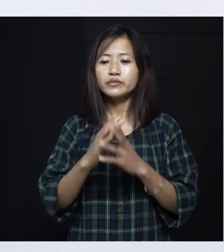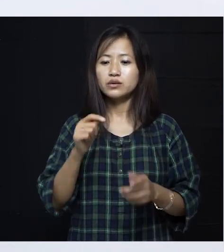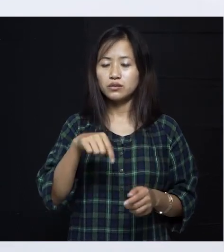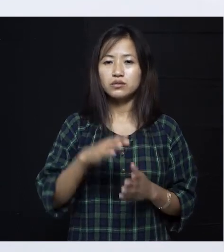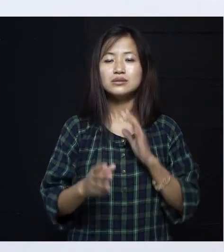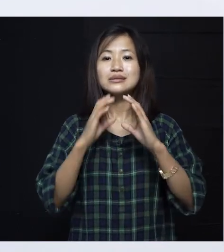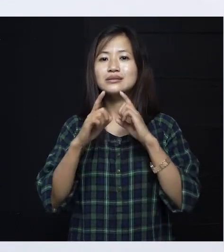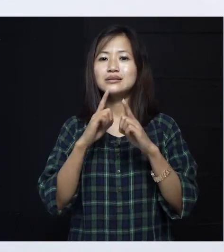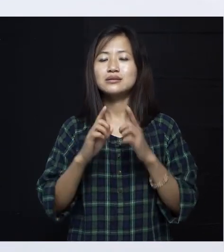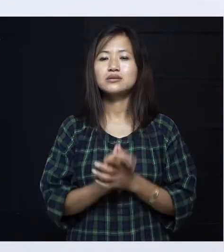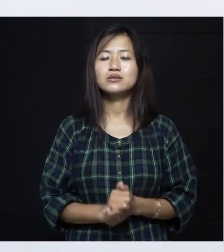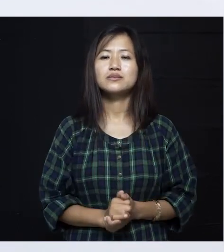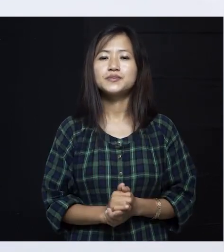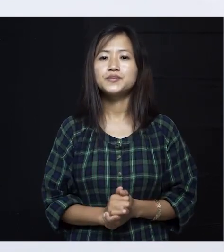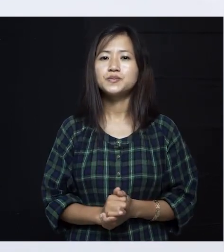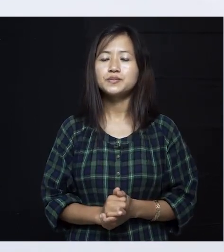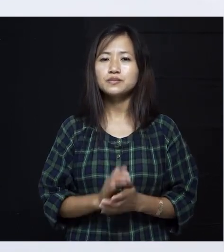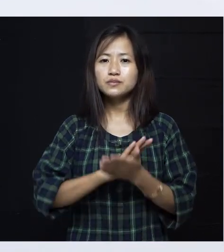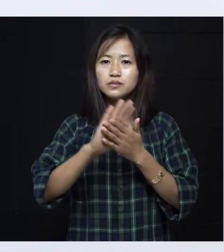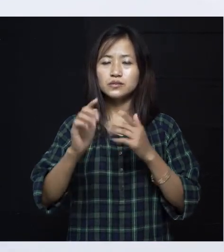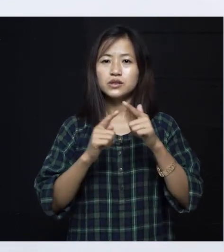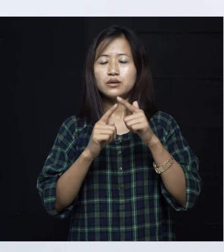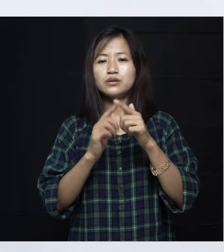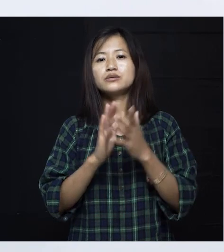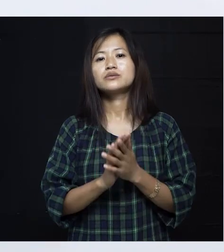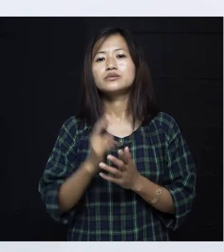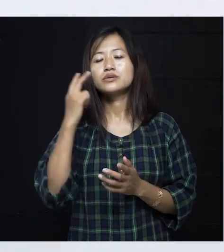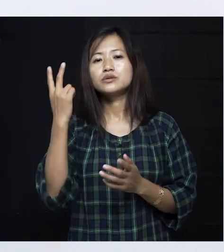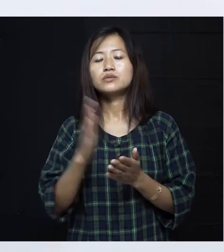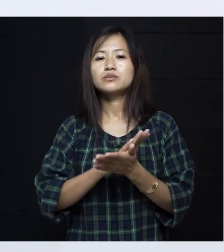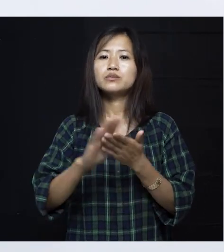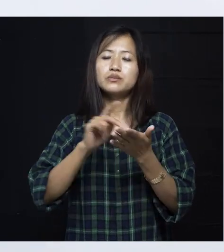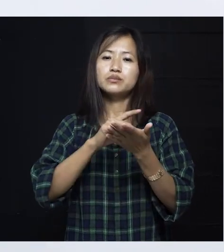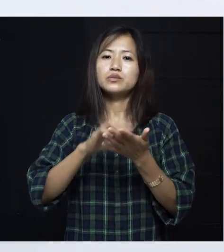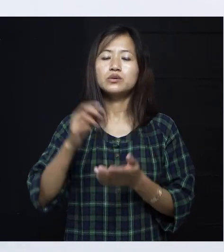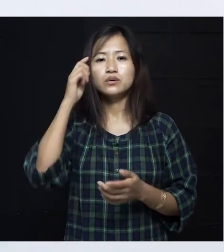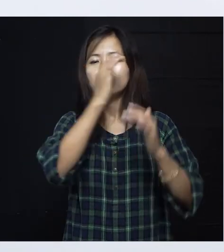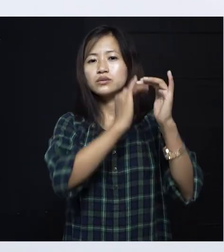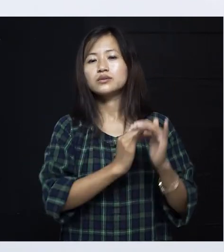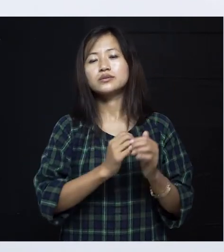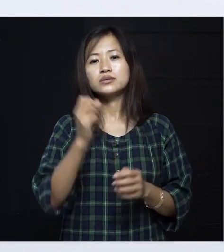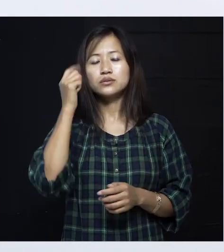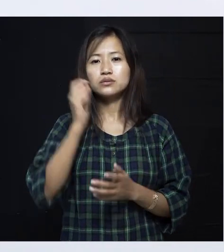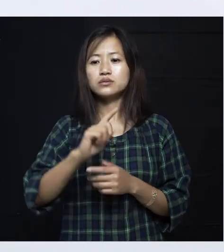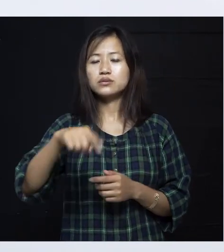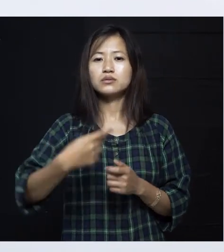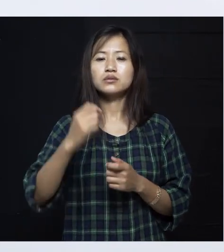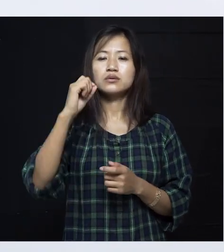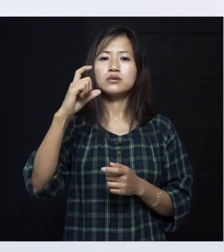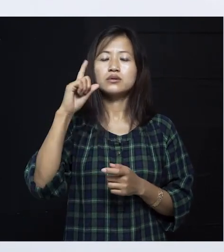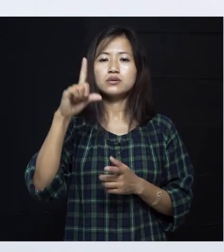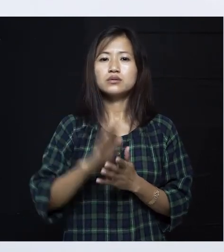we have finished the transport part, okay? So I hope you have understood that part. In the next class, we